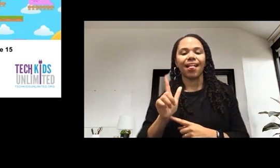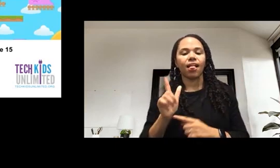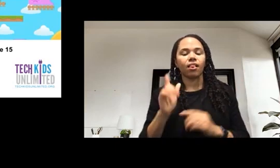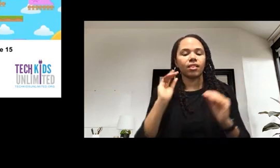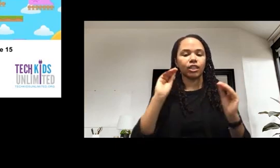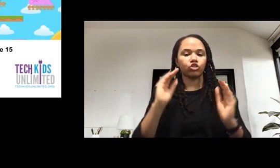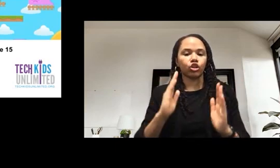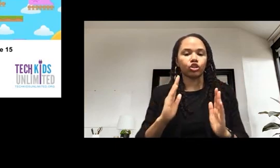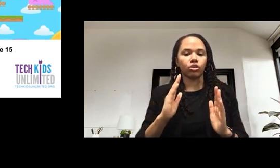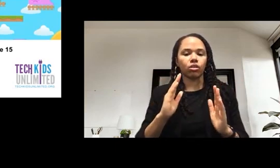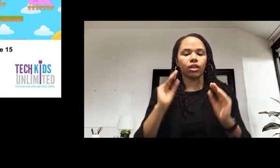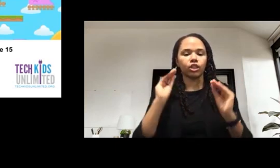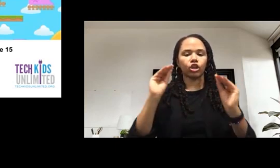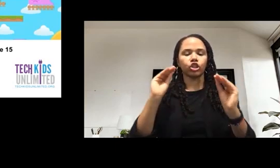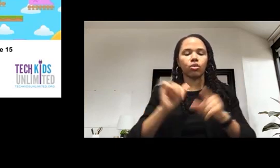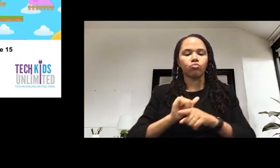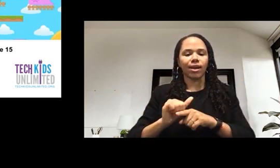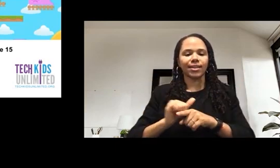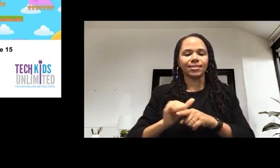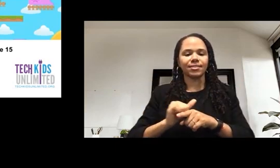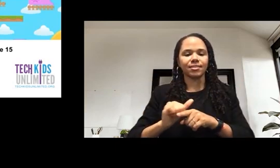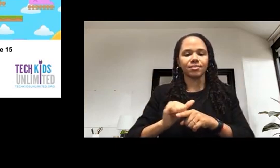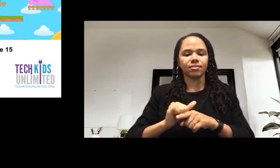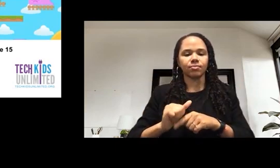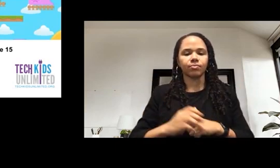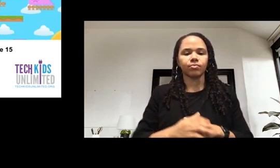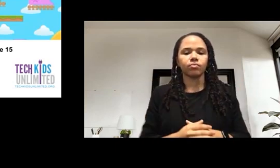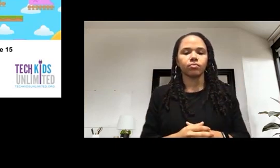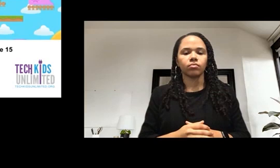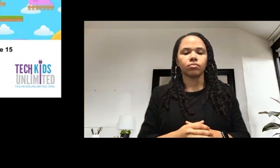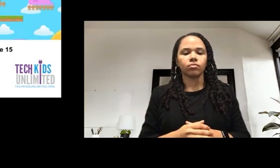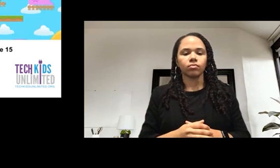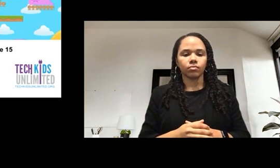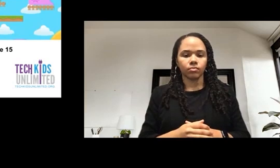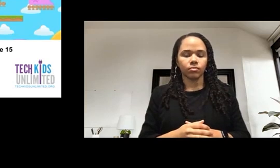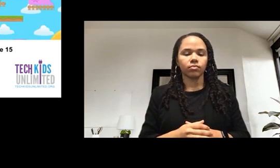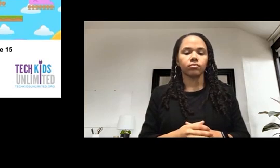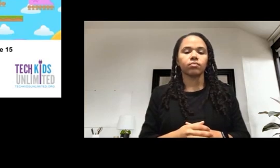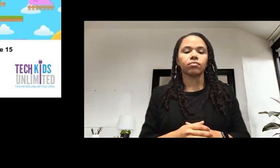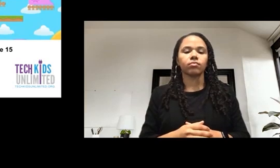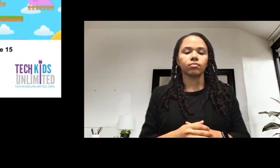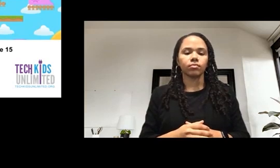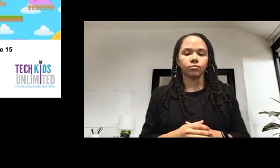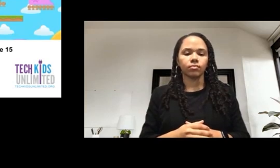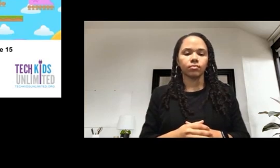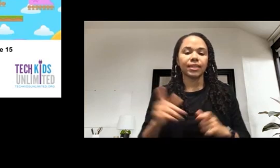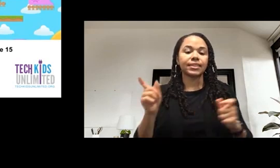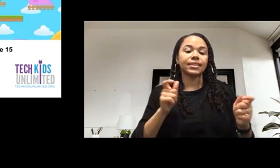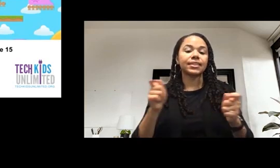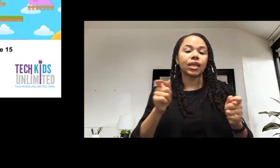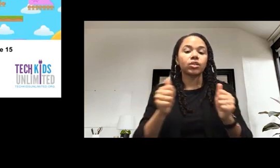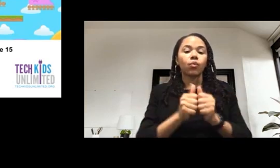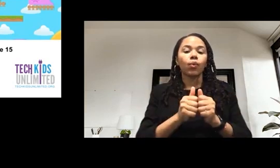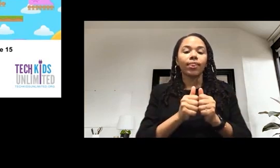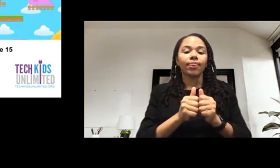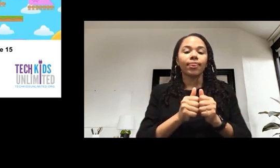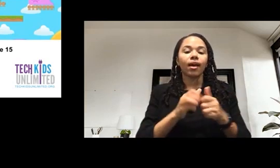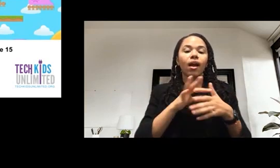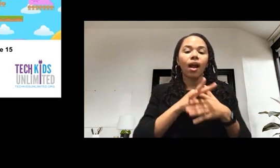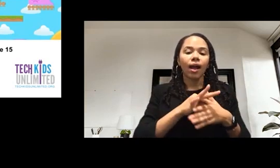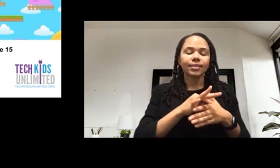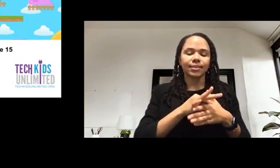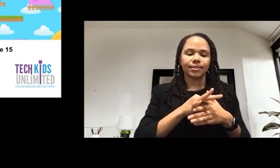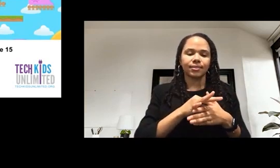question here, how deals mostly with content delivery or the purple what of the brain. These